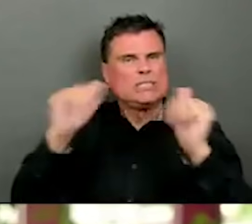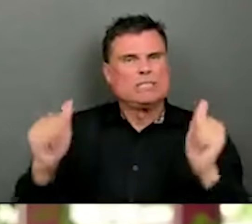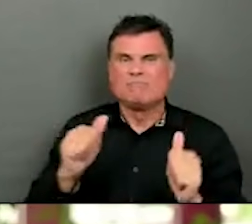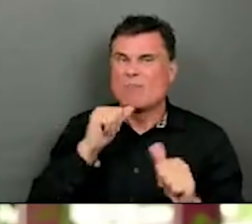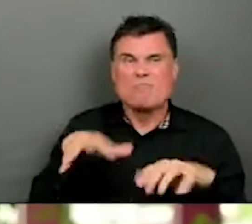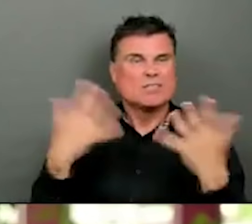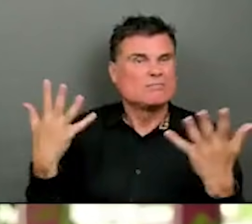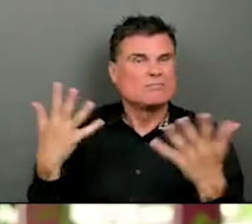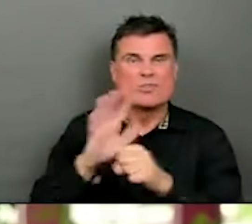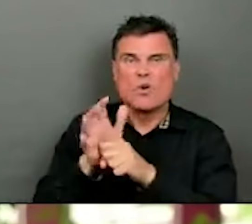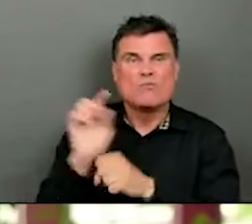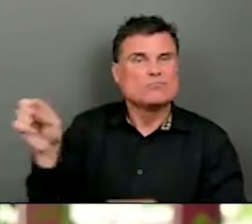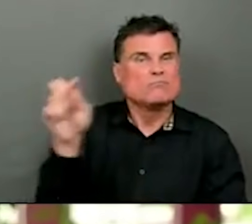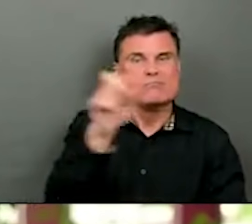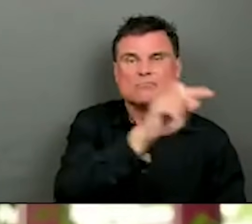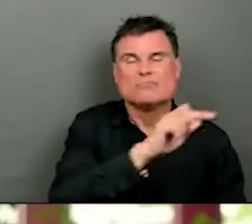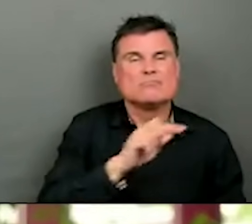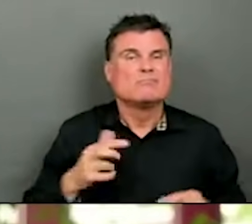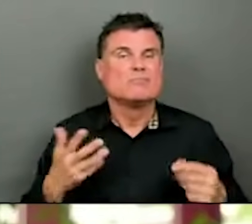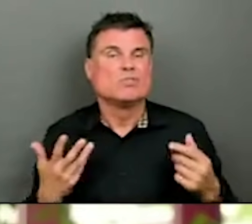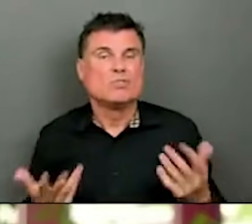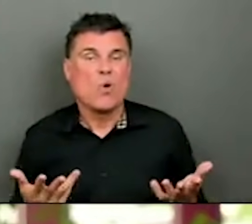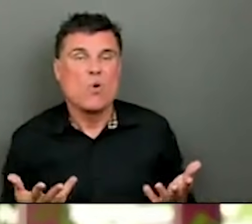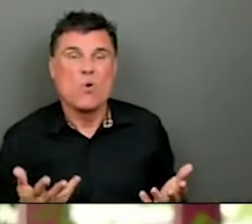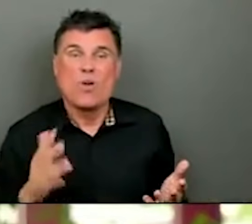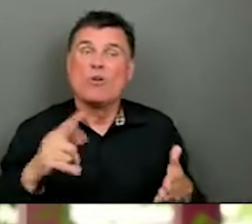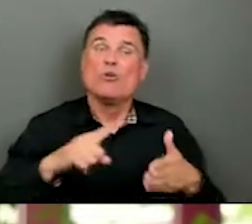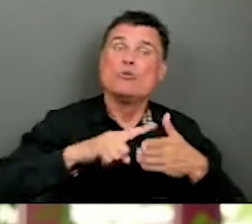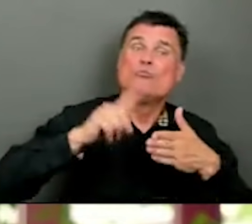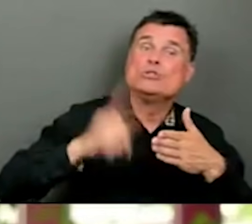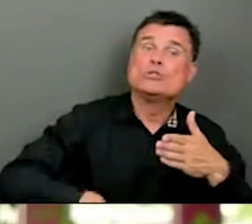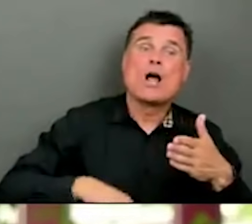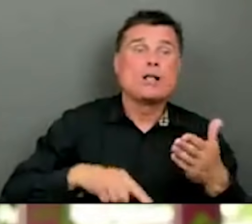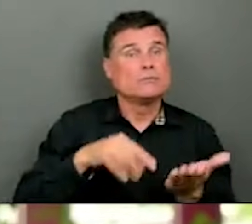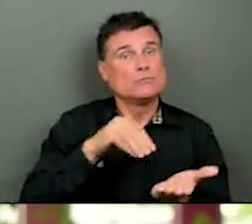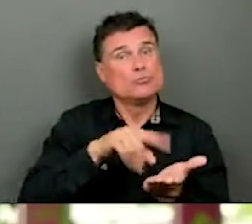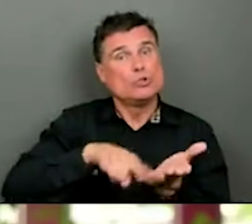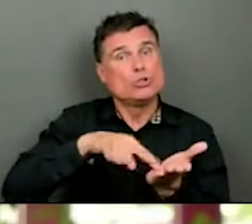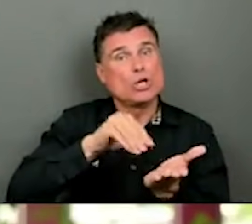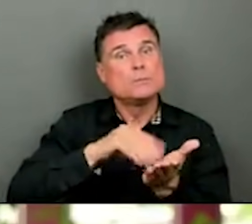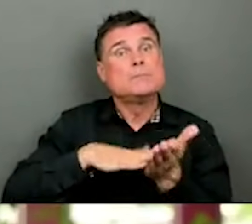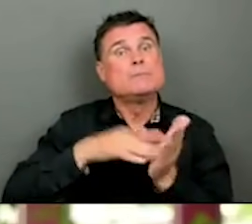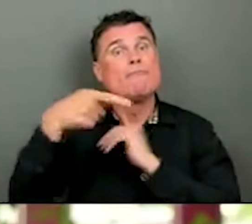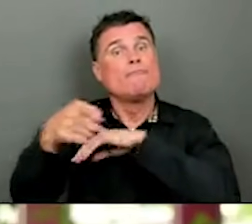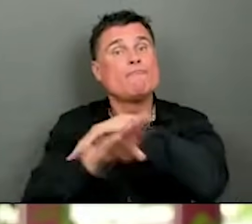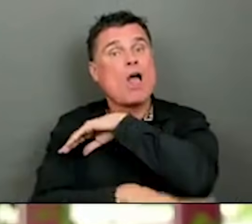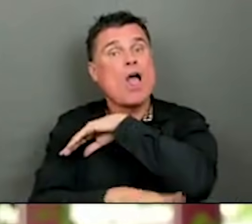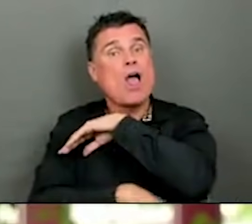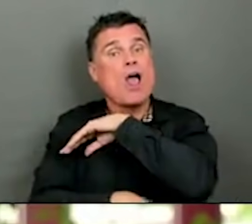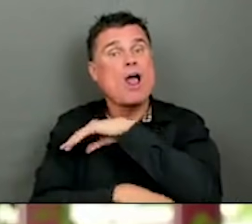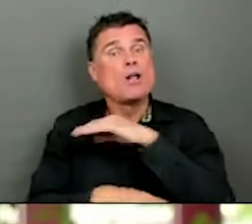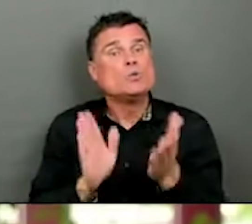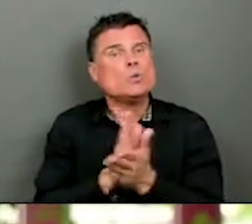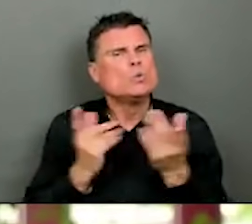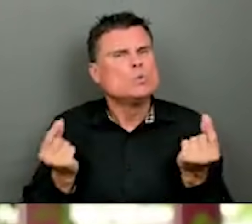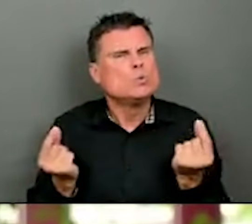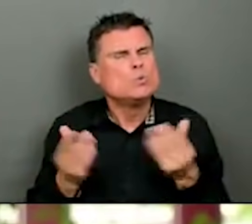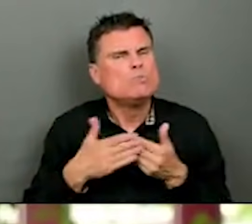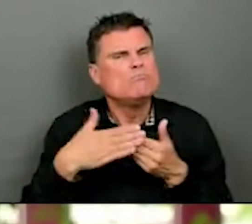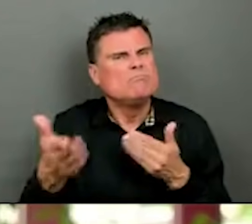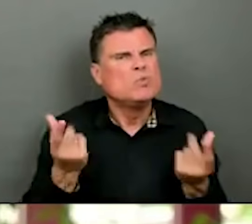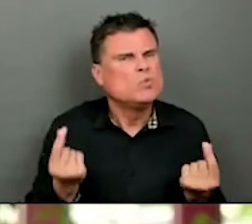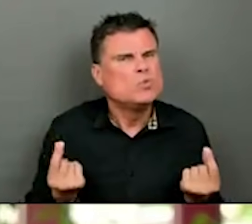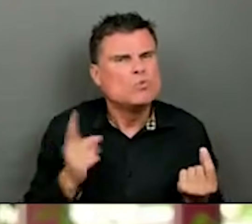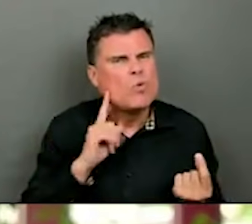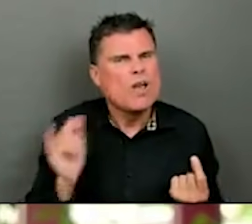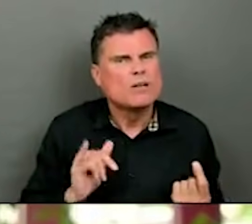What does this survey mean in terms of what the province is planning on doing come school in September? And also on the issue of kids